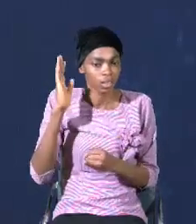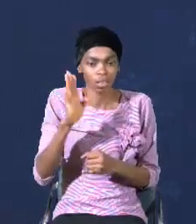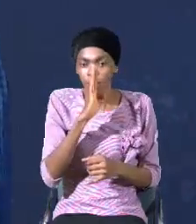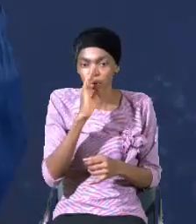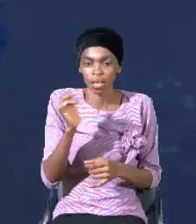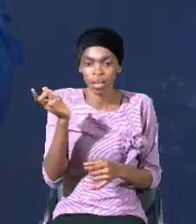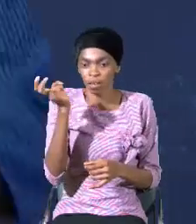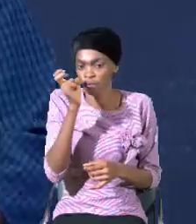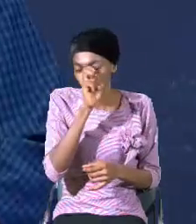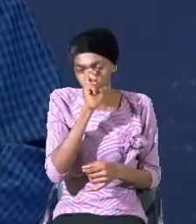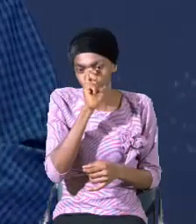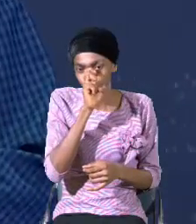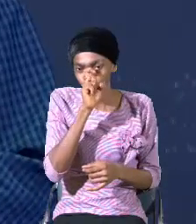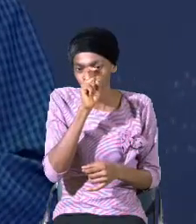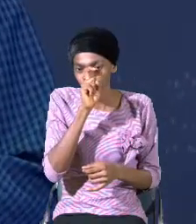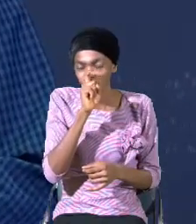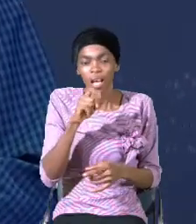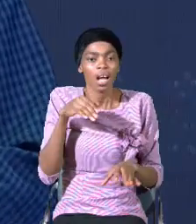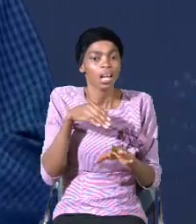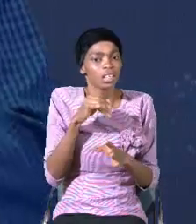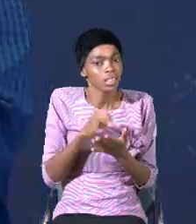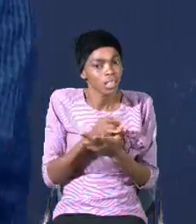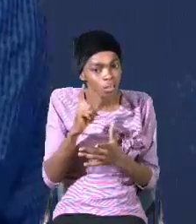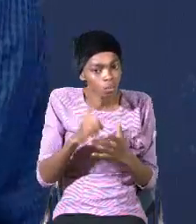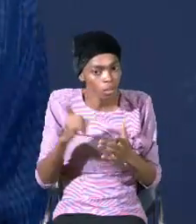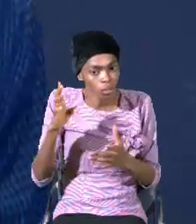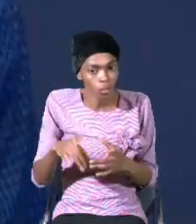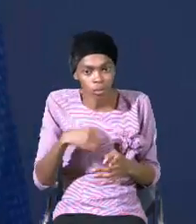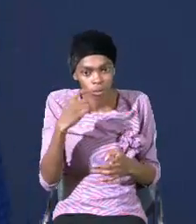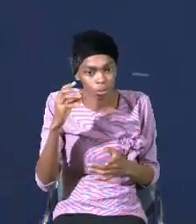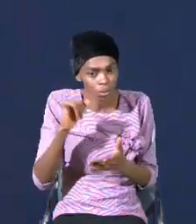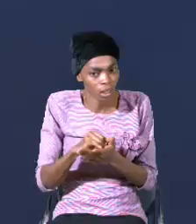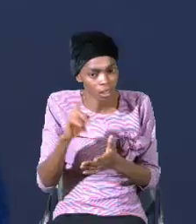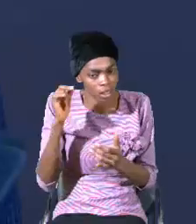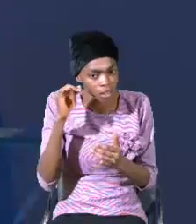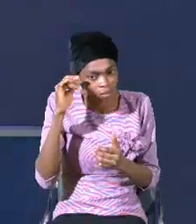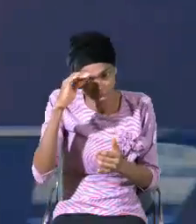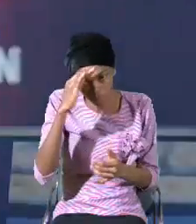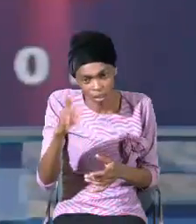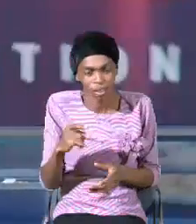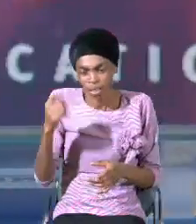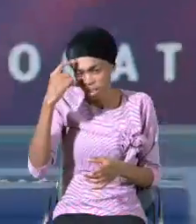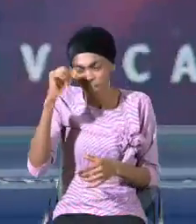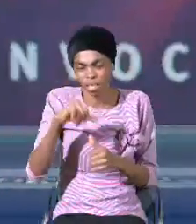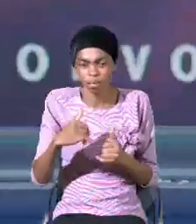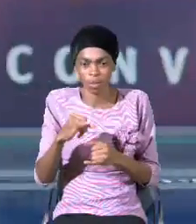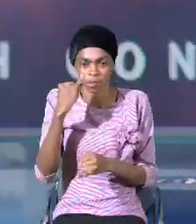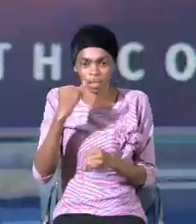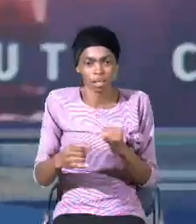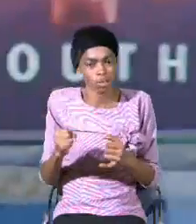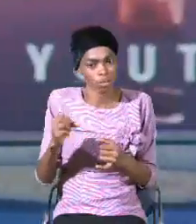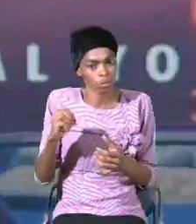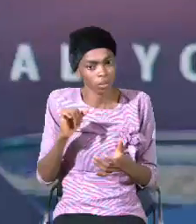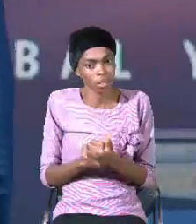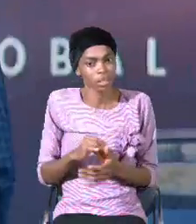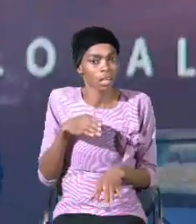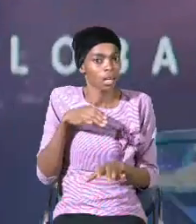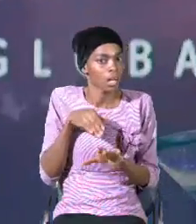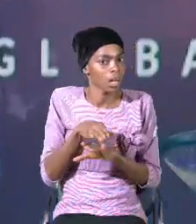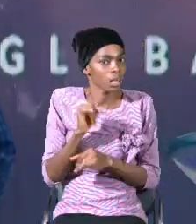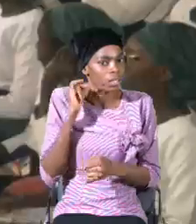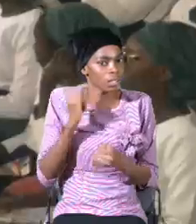his end, that's what God told that man, and shall be thinking of the end, so that at the end you'll not be